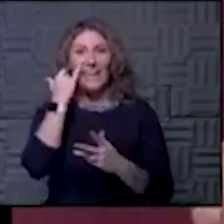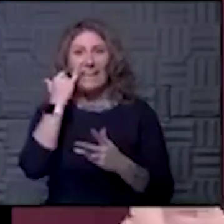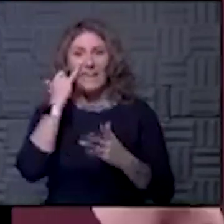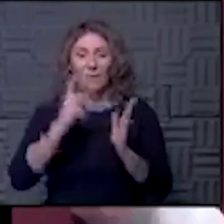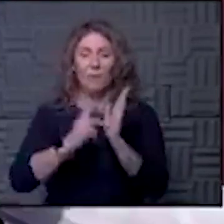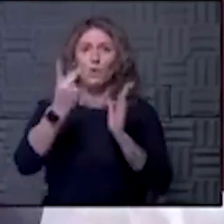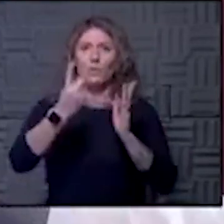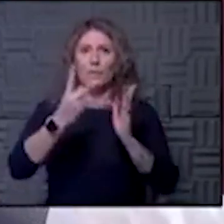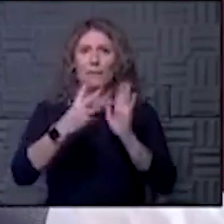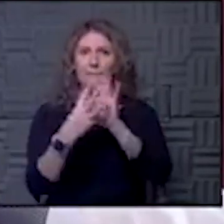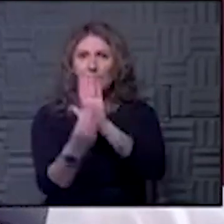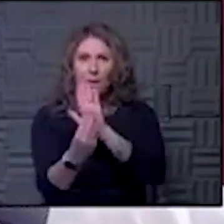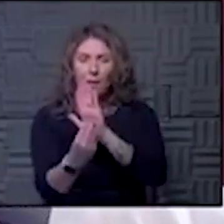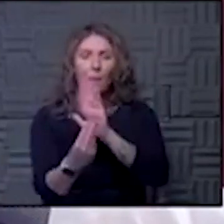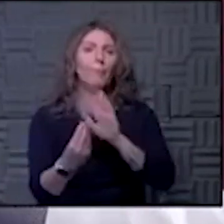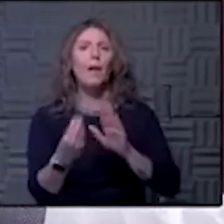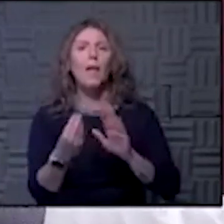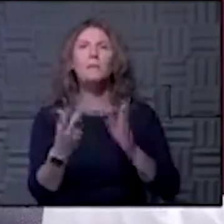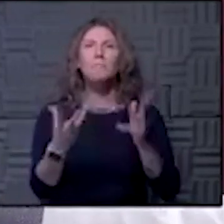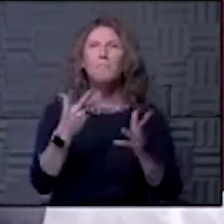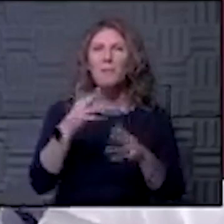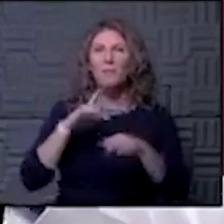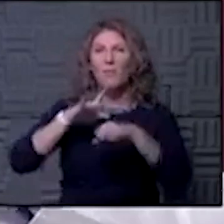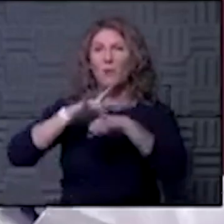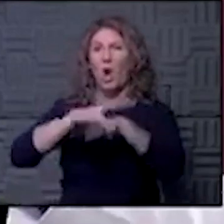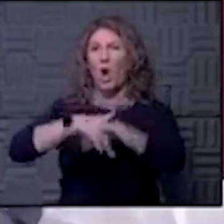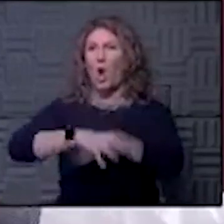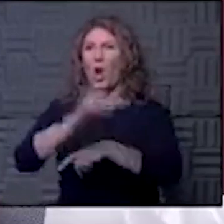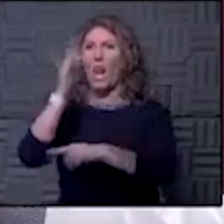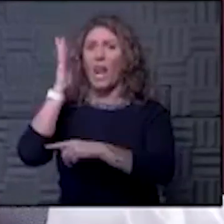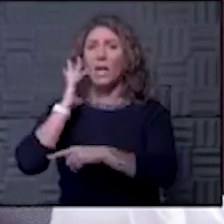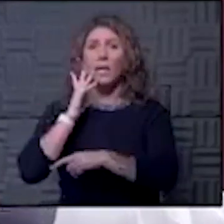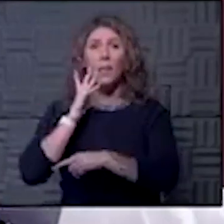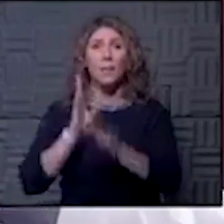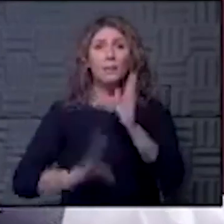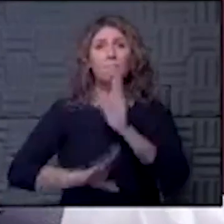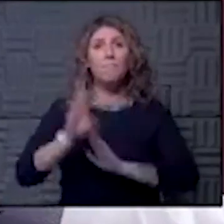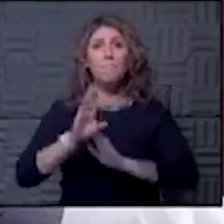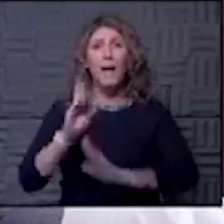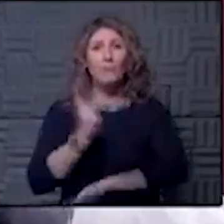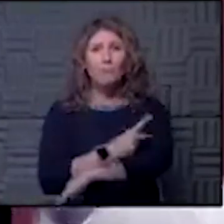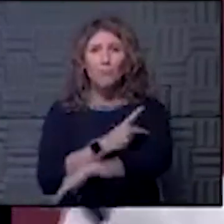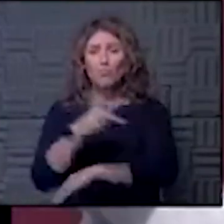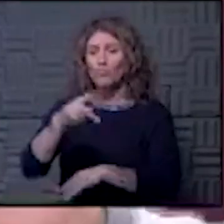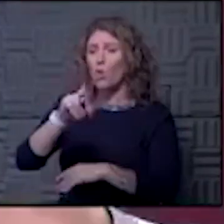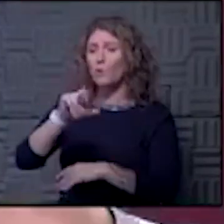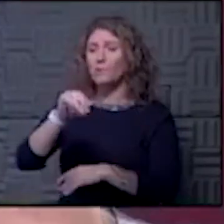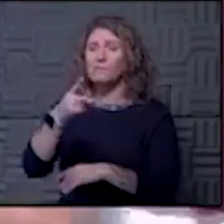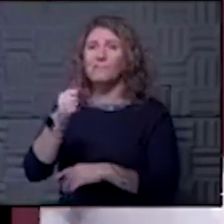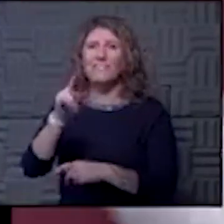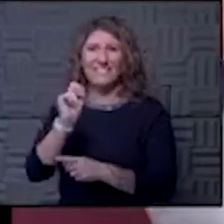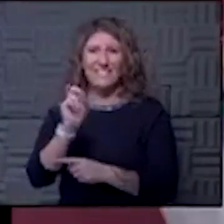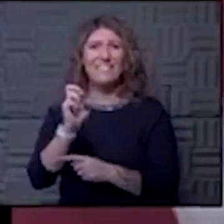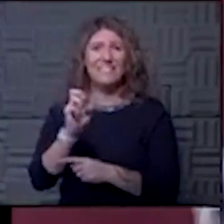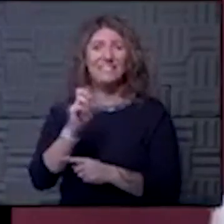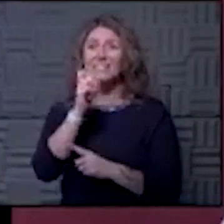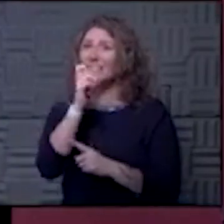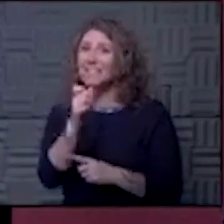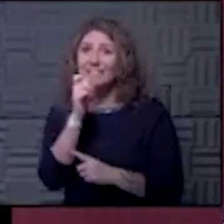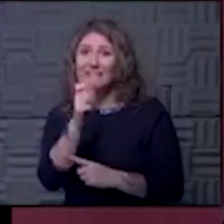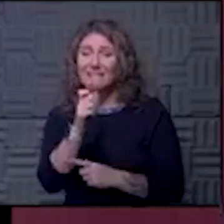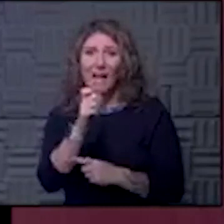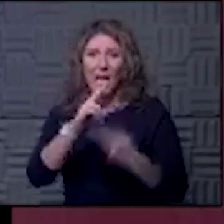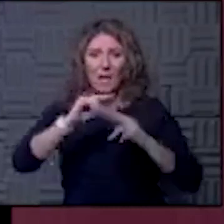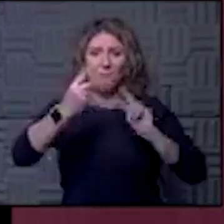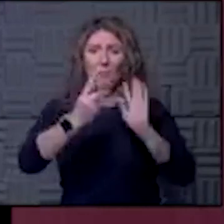has indeed mutated, it looks like it did from perhaps very early on. The spike protein, which is the real problem, hasn't mutated. The vaccines are aimed